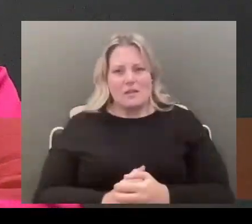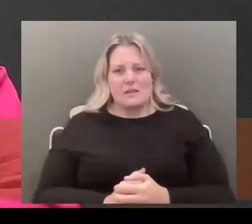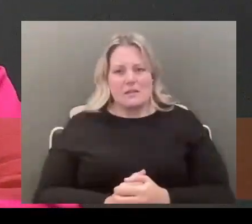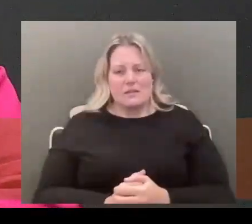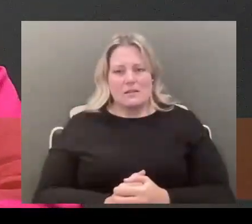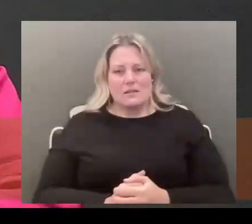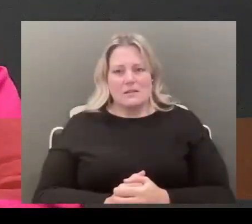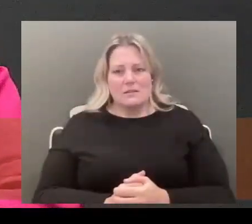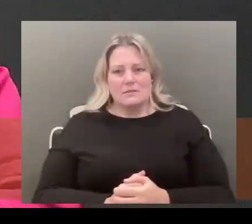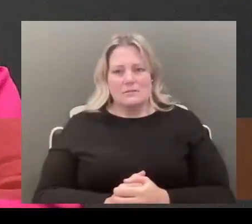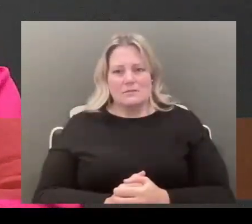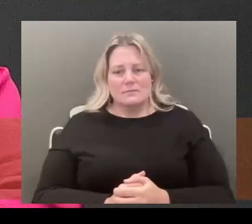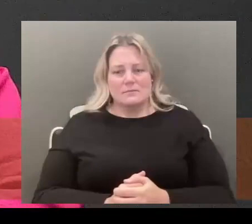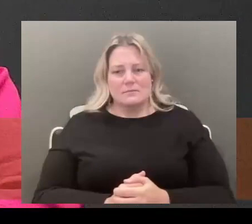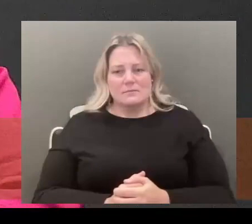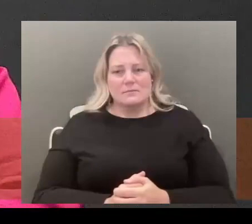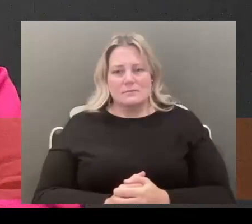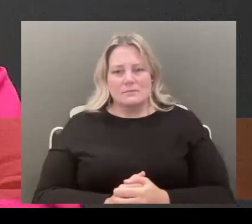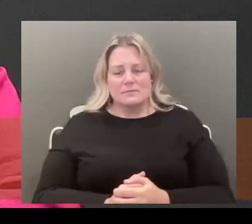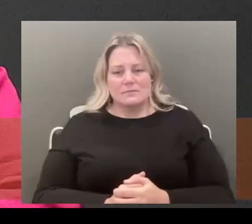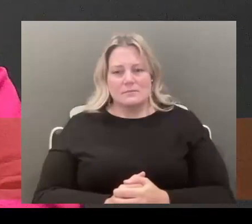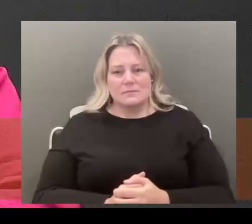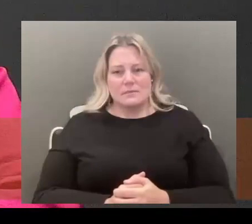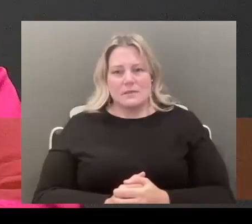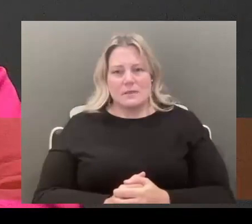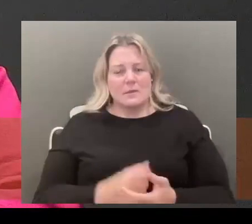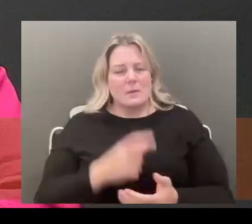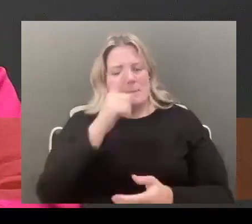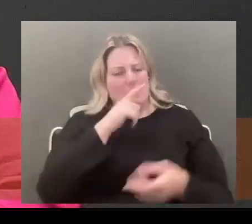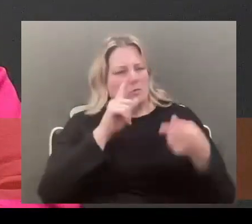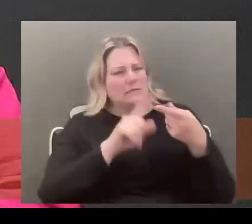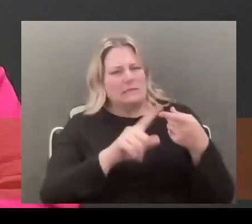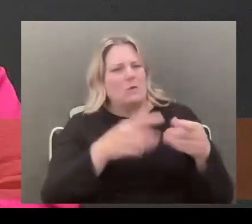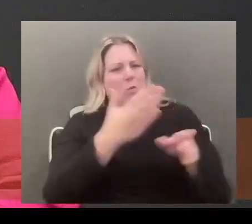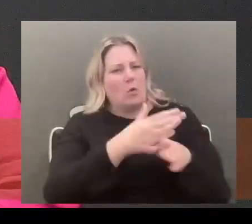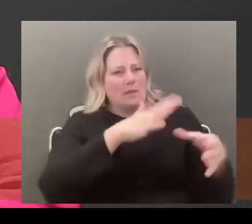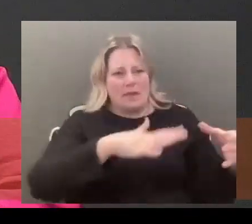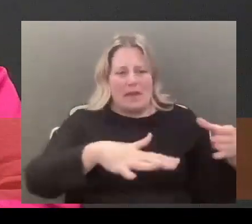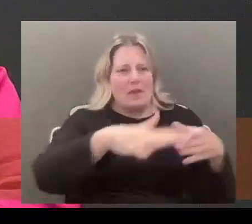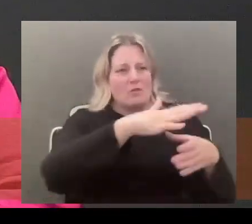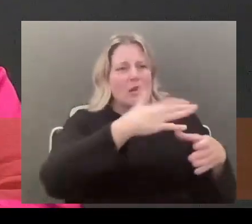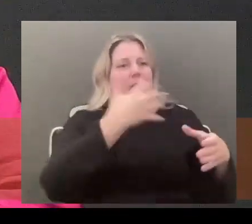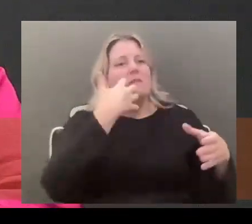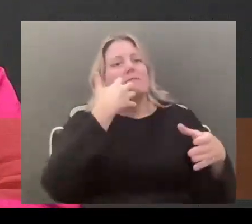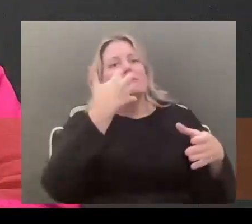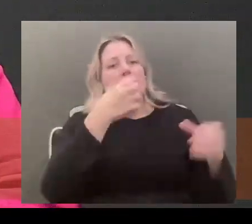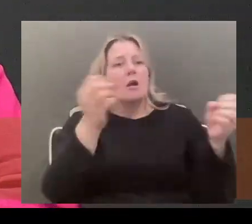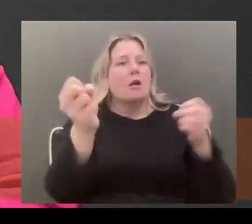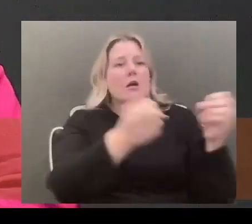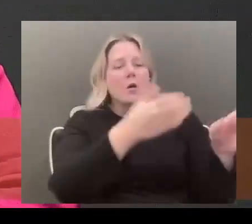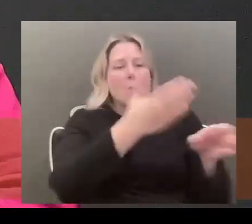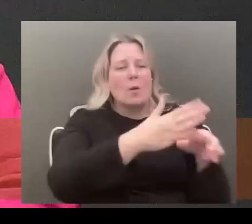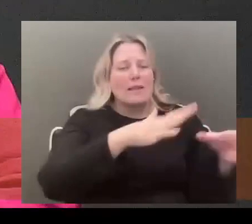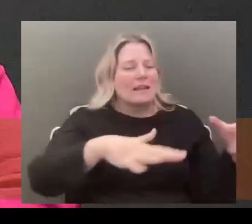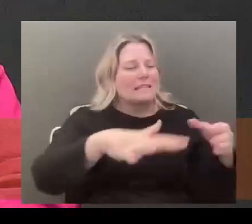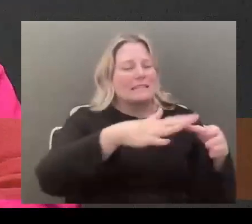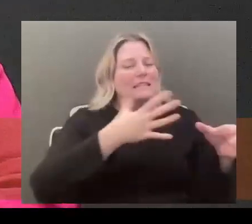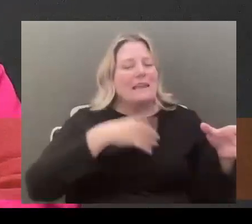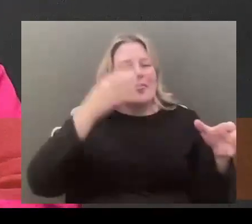of people that aren't continue to be employed in that space and in the future, that there is a thinking